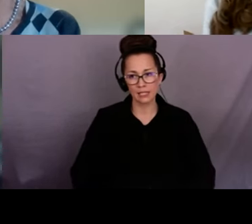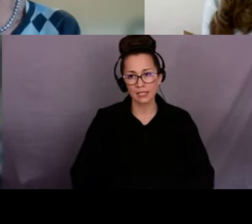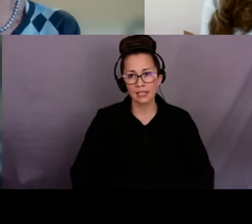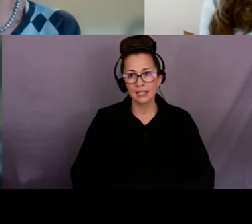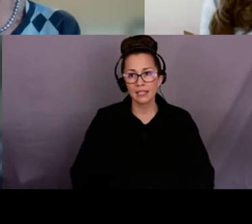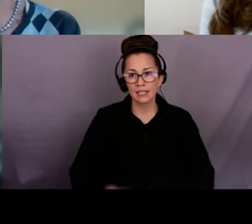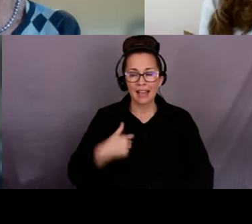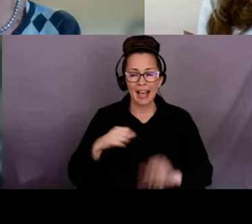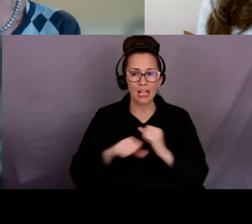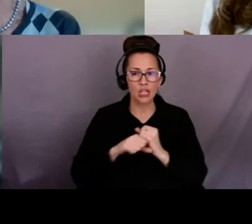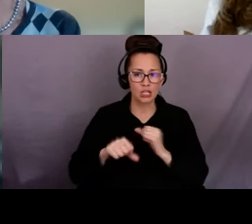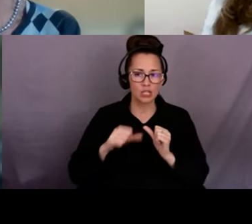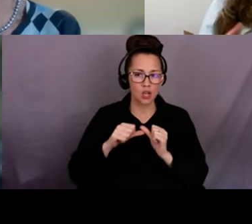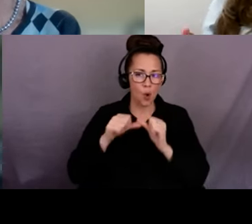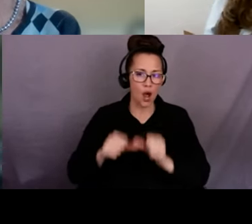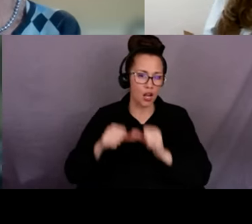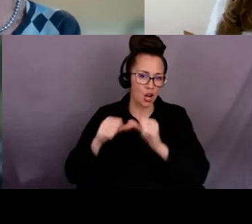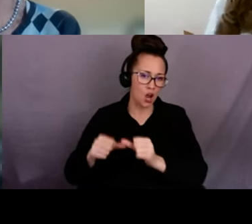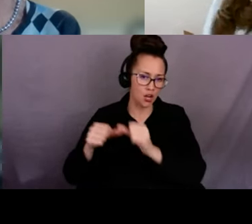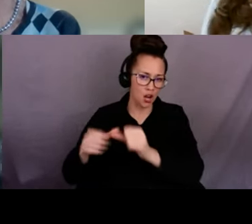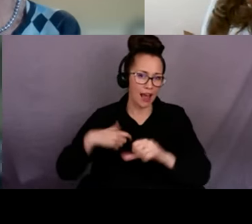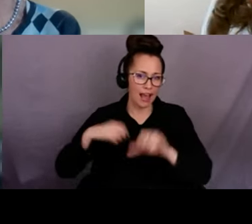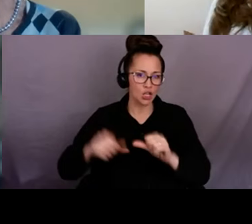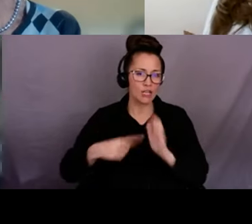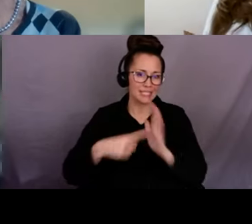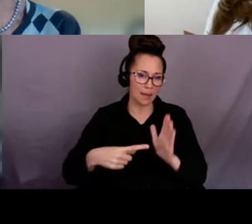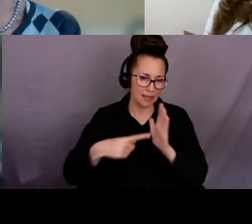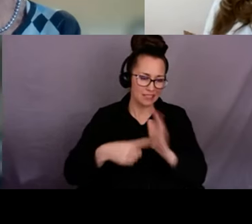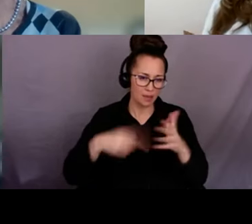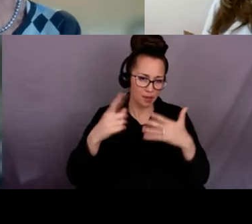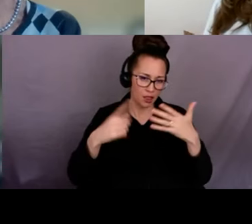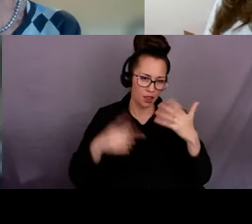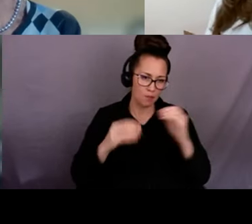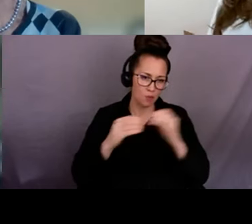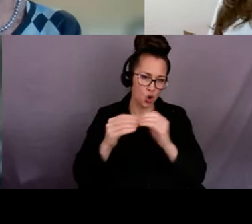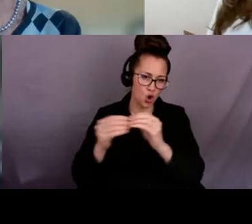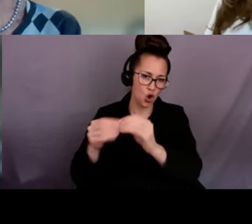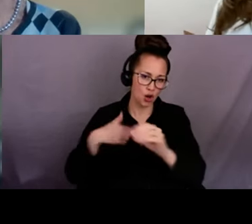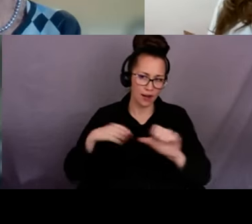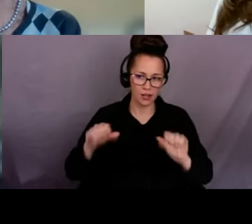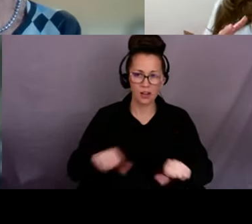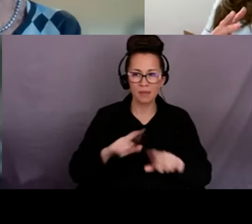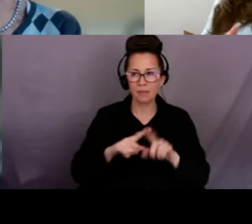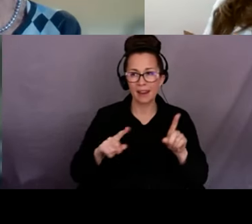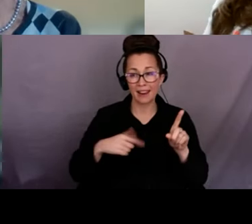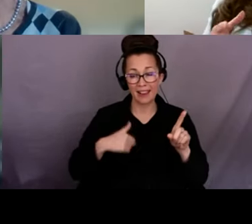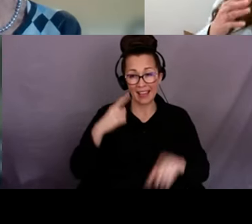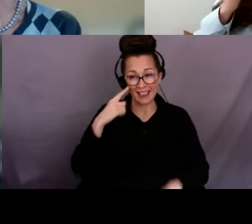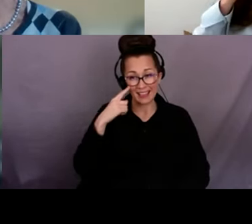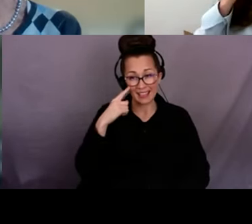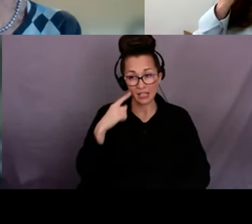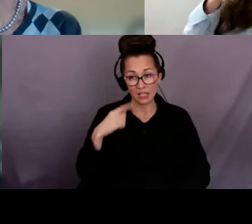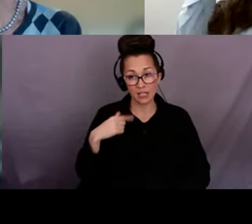I could go on, I really could, and I can give you more examples of what's happening on a daily basis. But I think that we